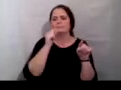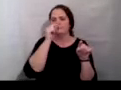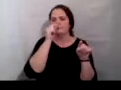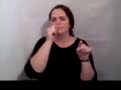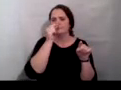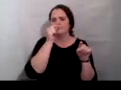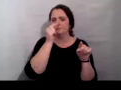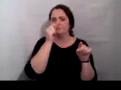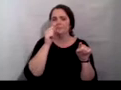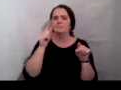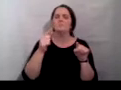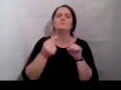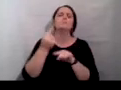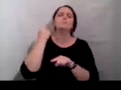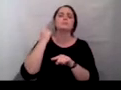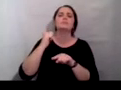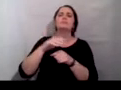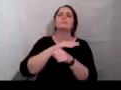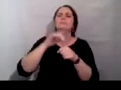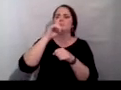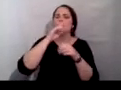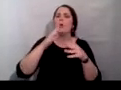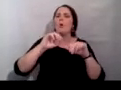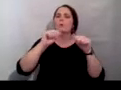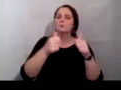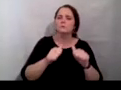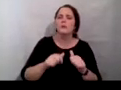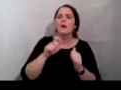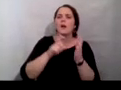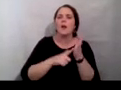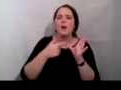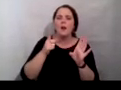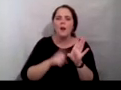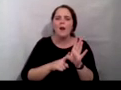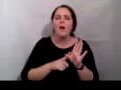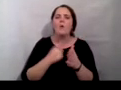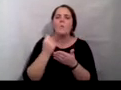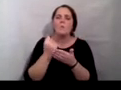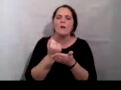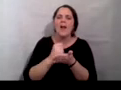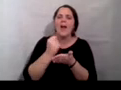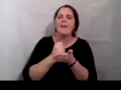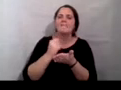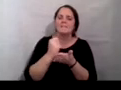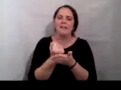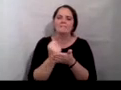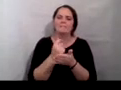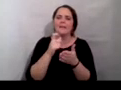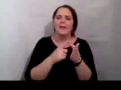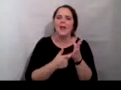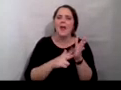carvers in Aurukun, and have a long history of carving and creating three-dimensional forms from clay, etc.,